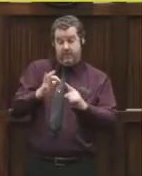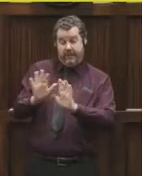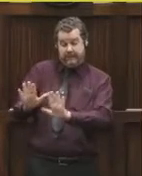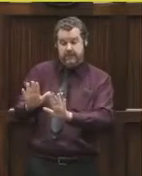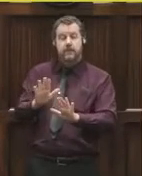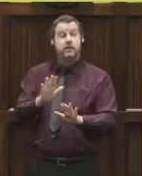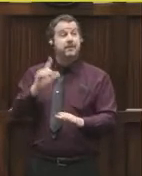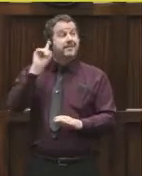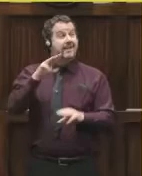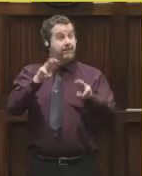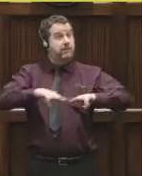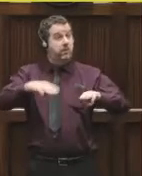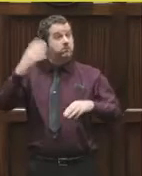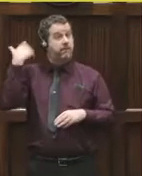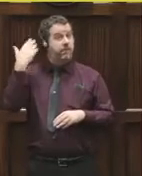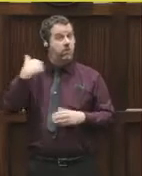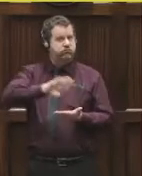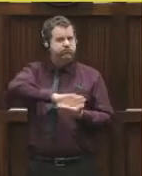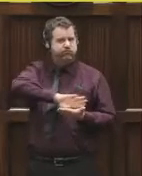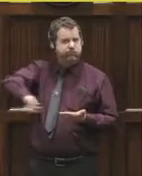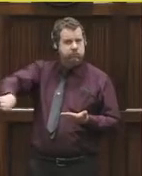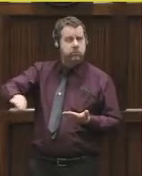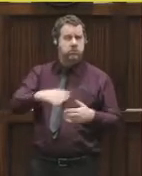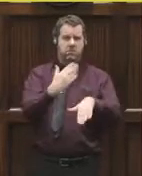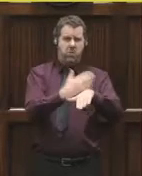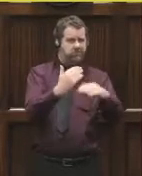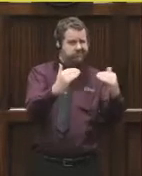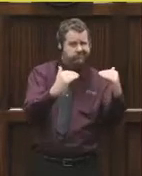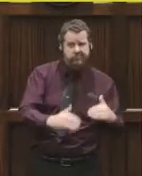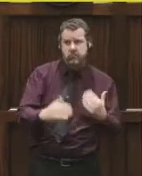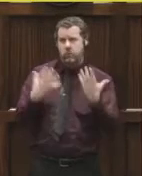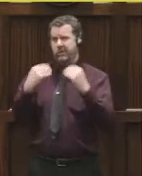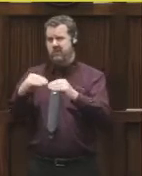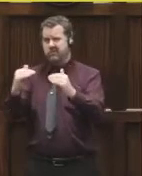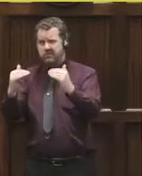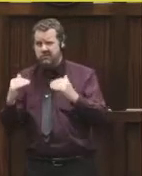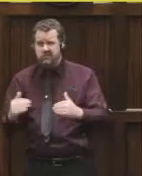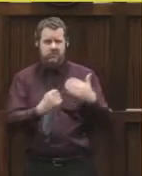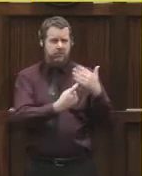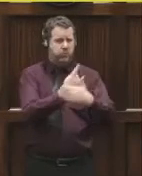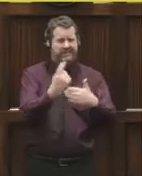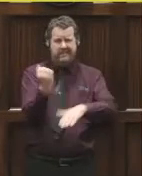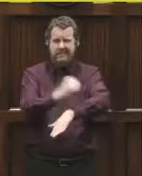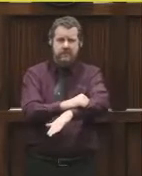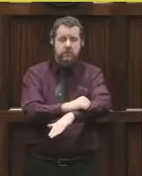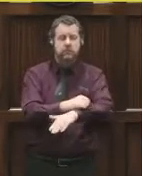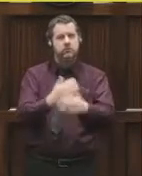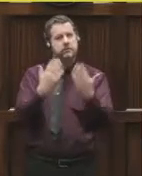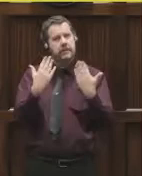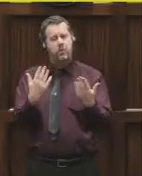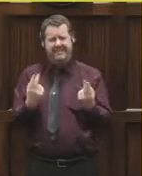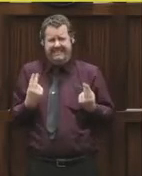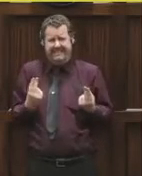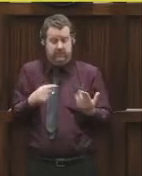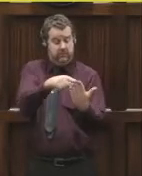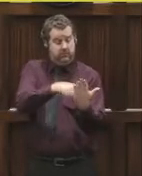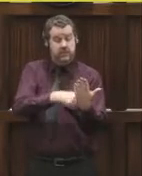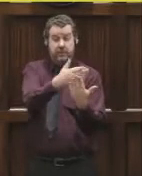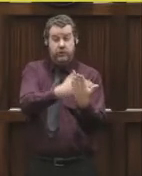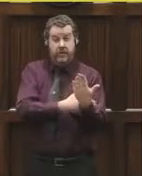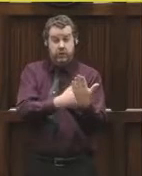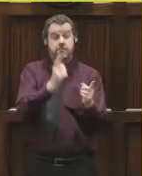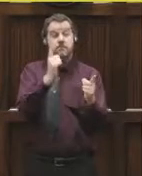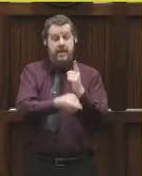people have been marginalised in terms of employment, in terms of education, in terms of opportunity. It is essential that this legislation will now give